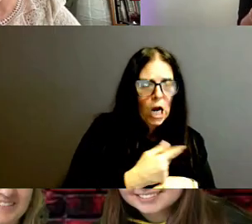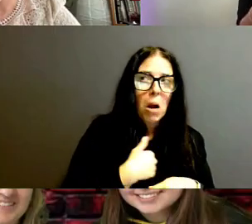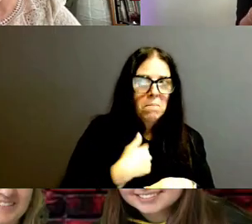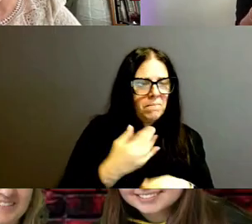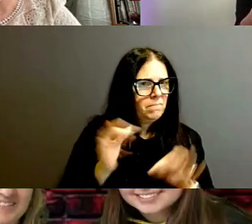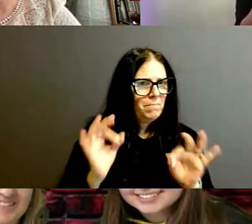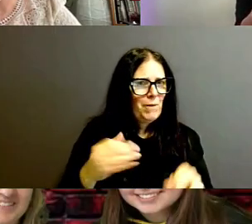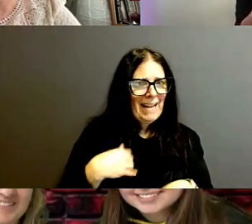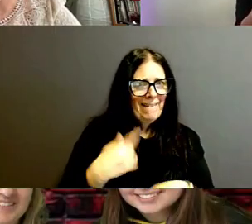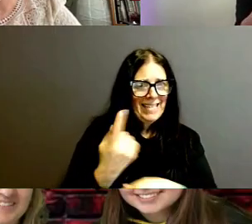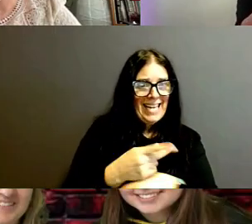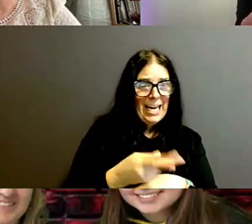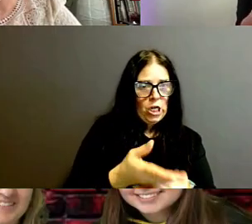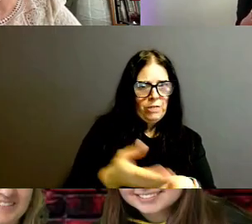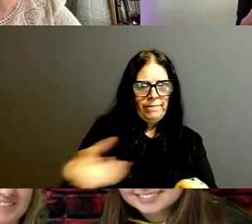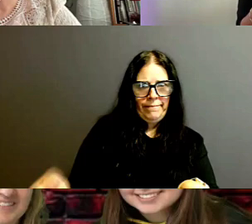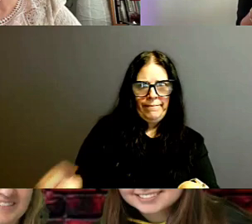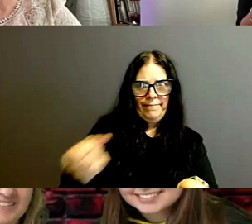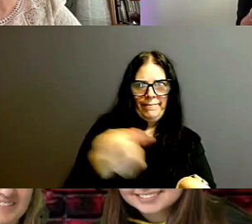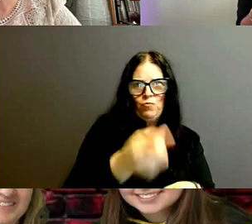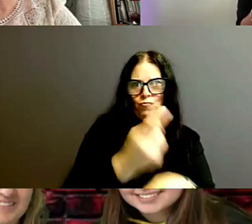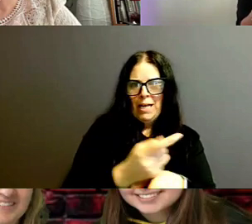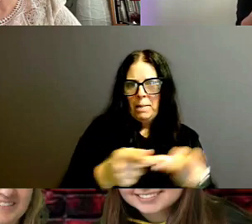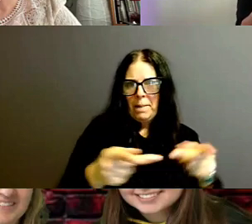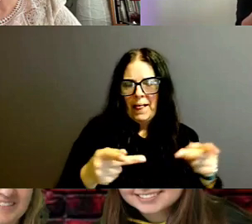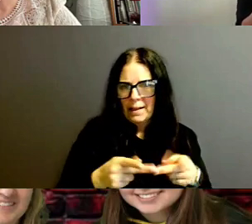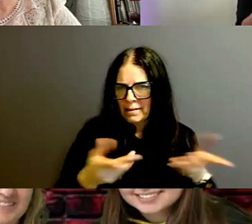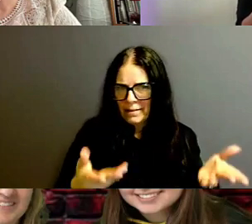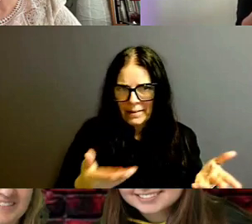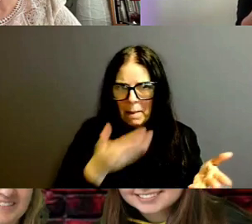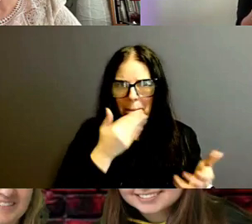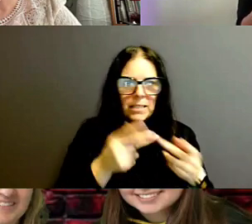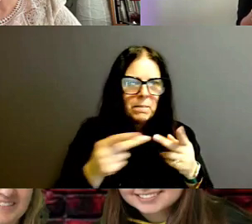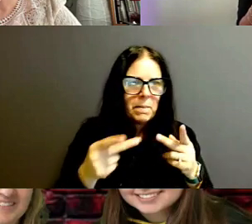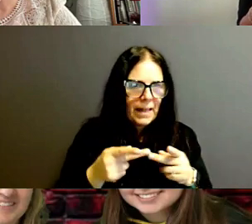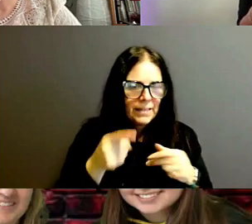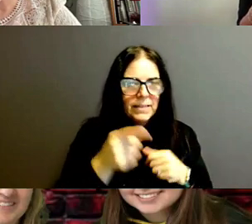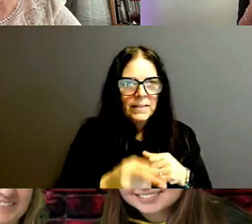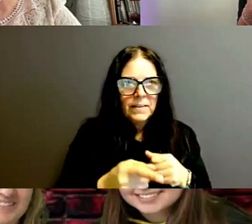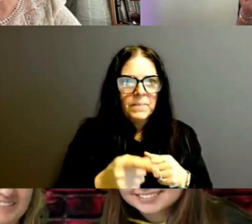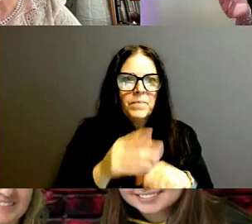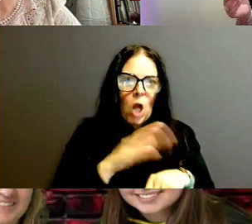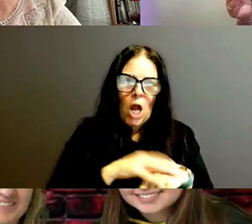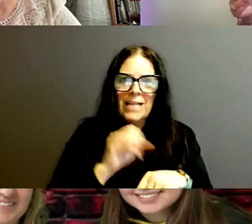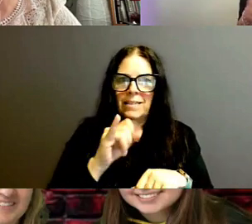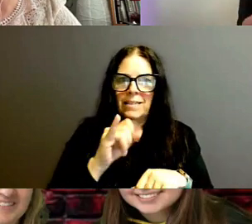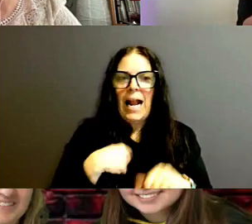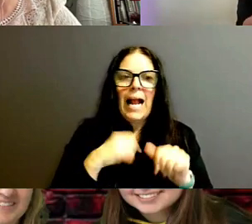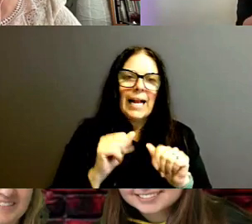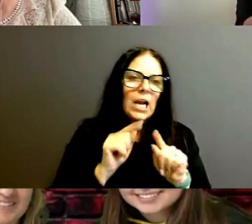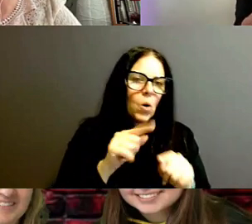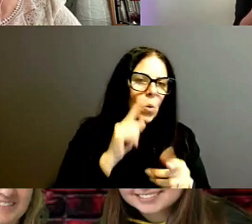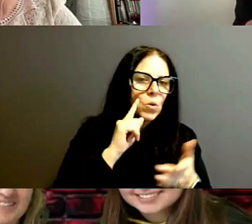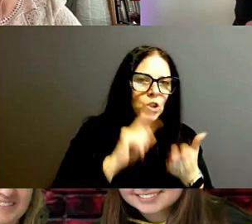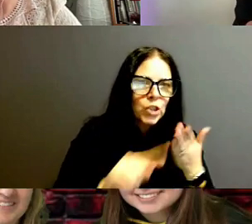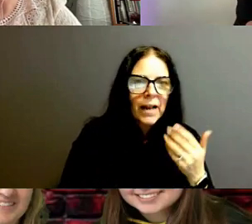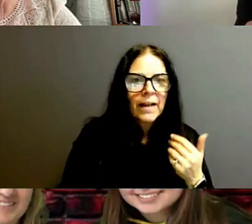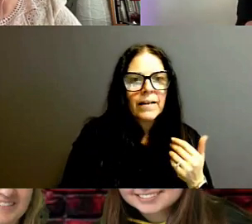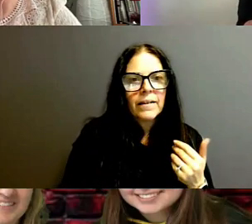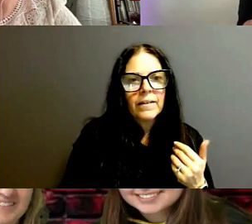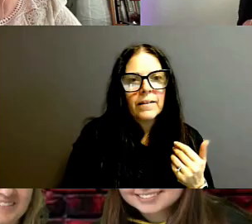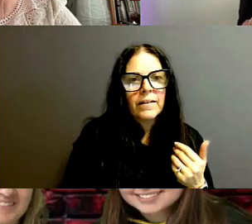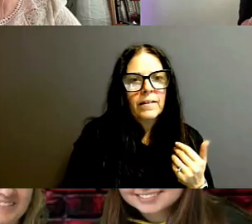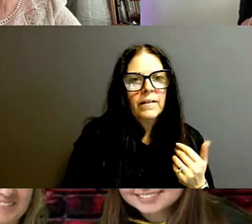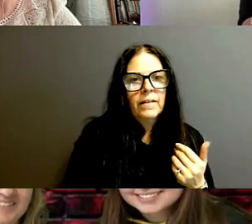to put her in other than a daycare co-op placement on site. So I can go check on her. She's